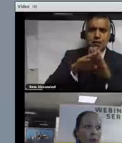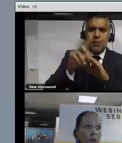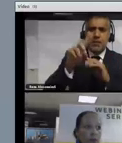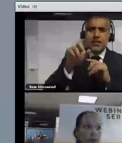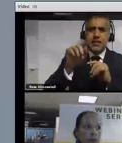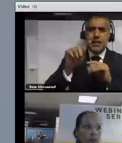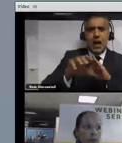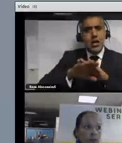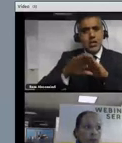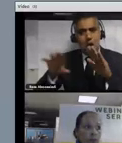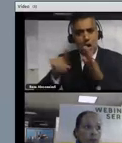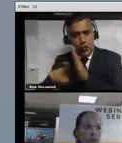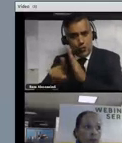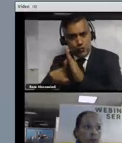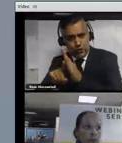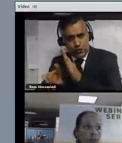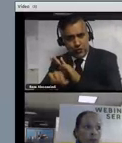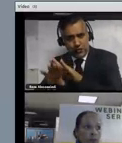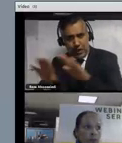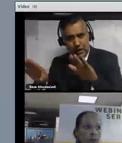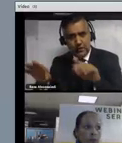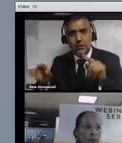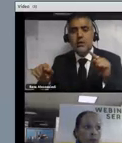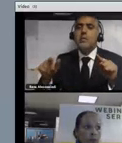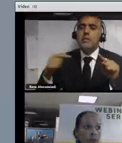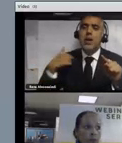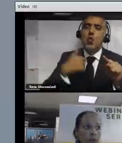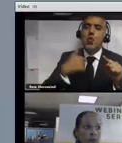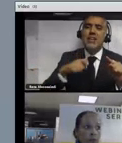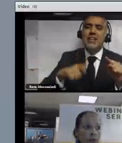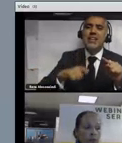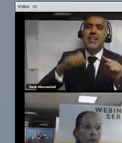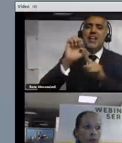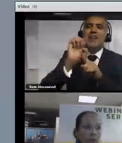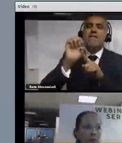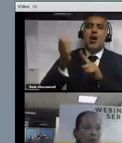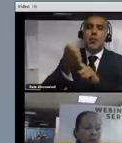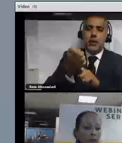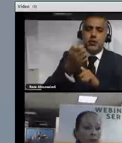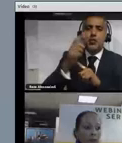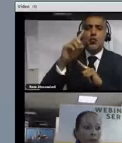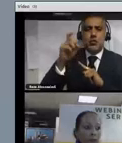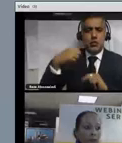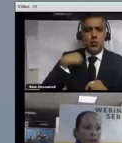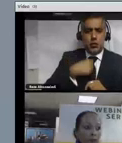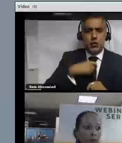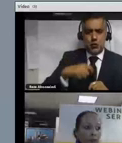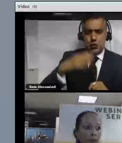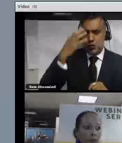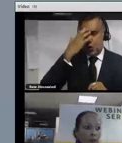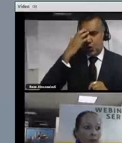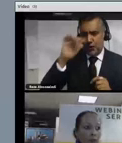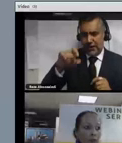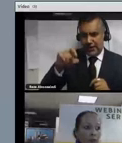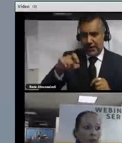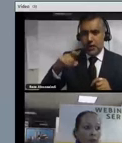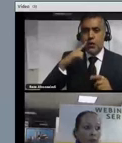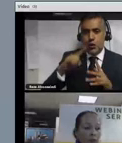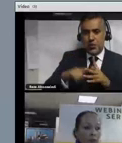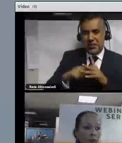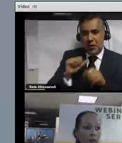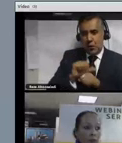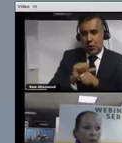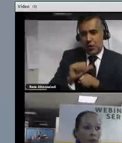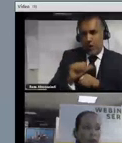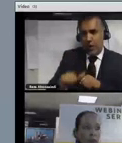doing the research. Although they realize that we need environmental questions, and so we've begun work on those. Education